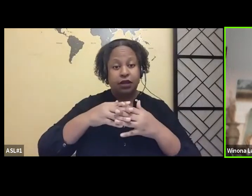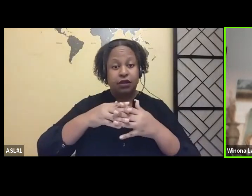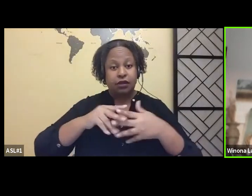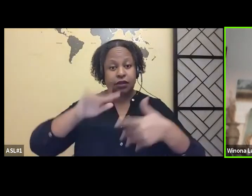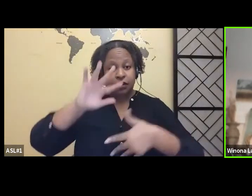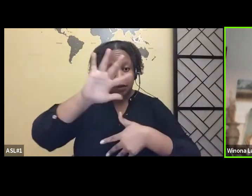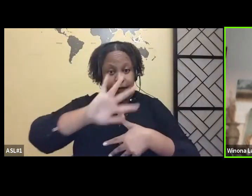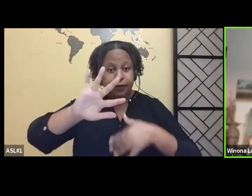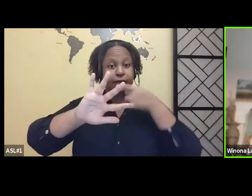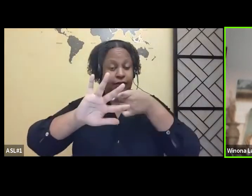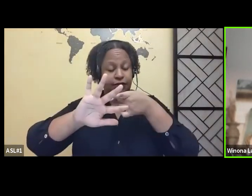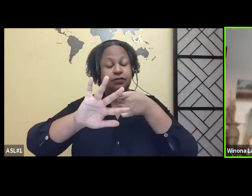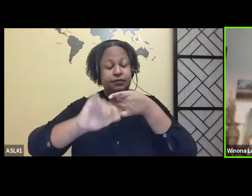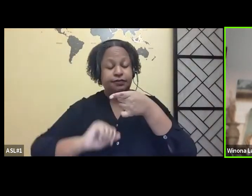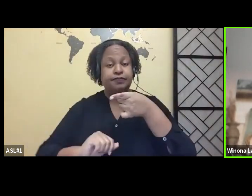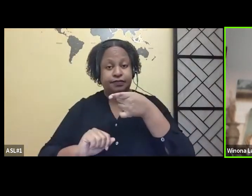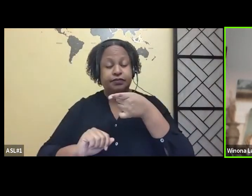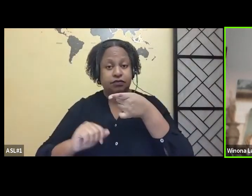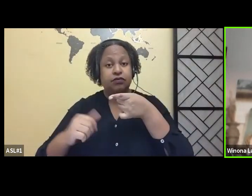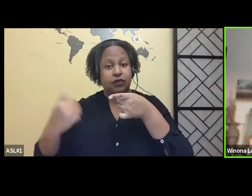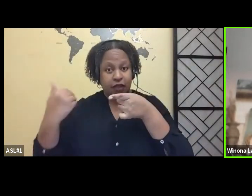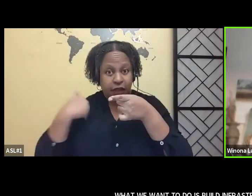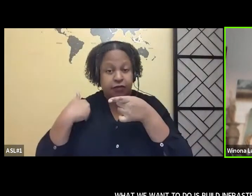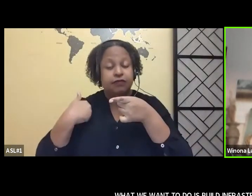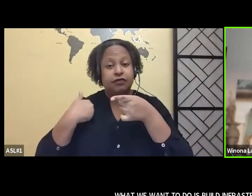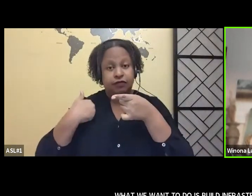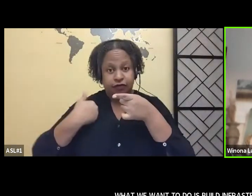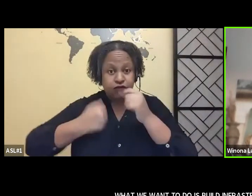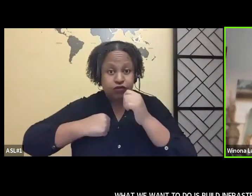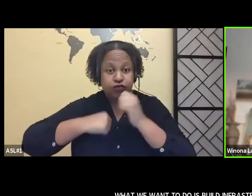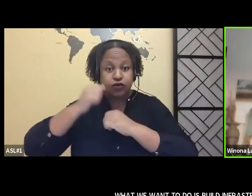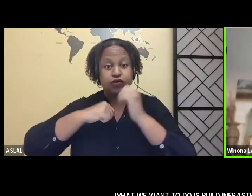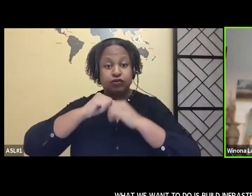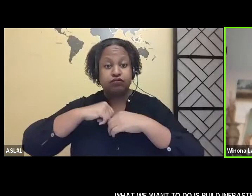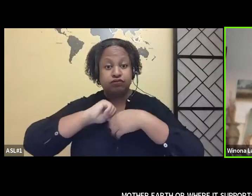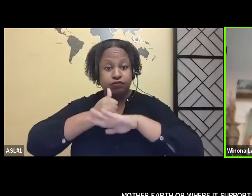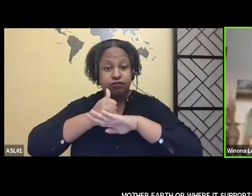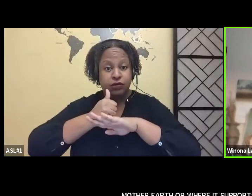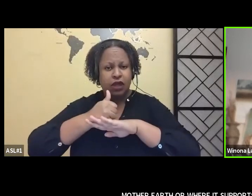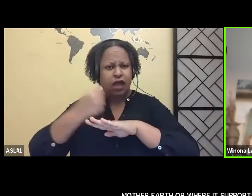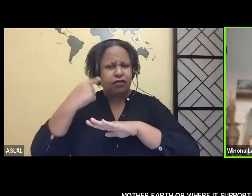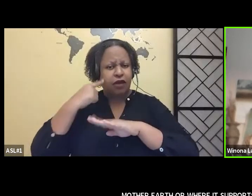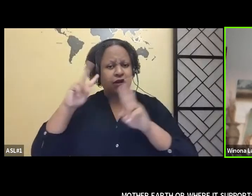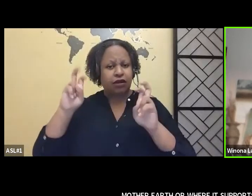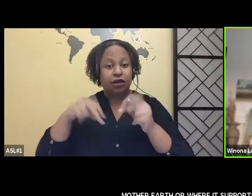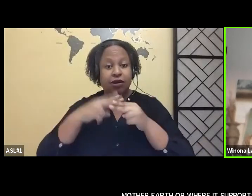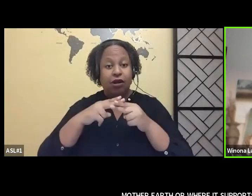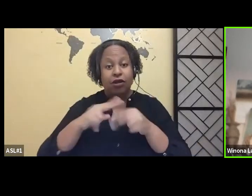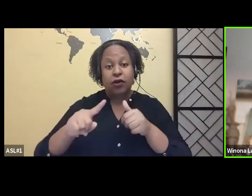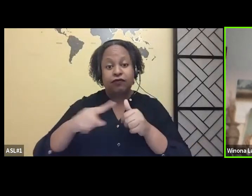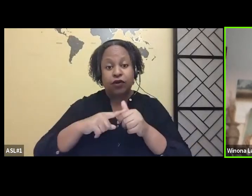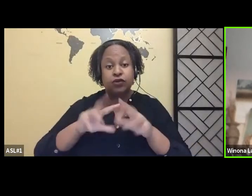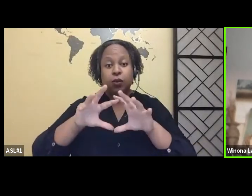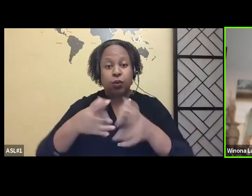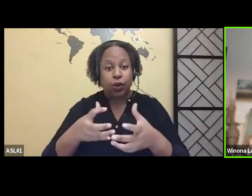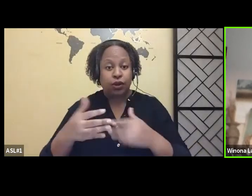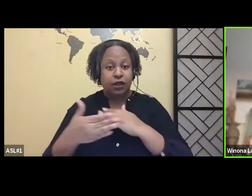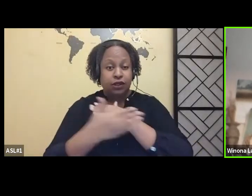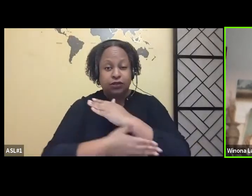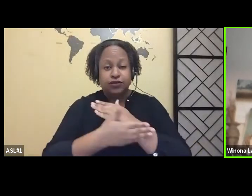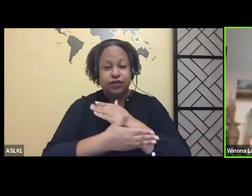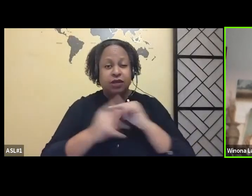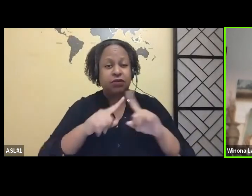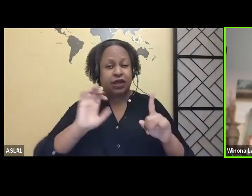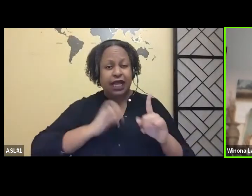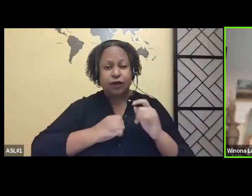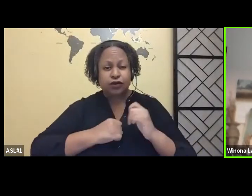in infrastructure. Canada probably a D too. You know, I always thought we had first world countries, but what we have is stuff that crumbles because they